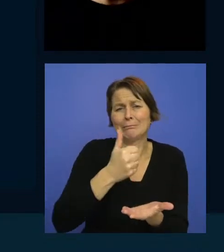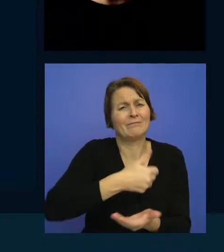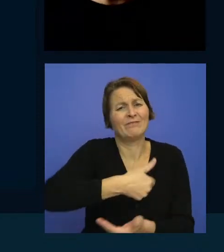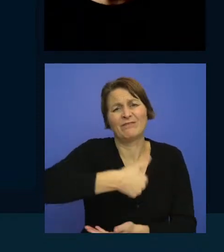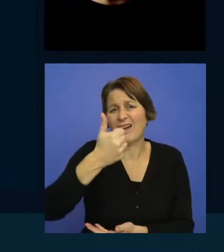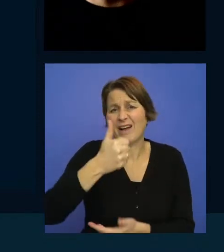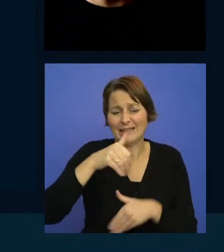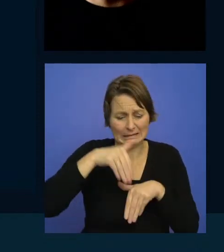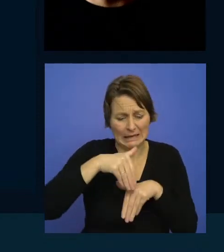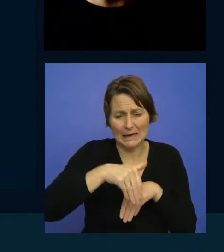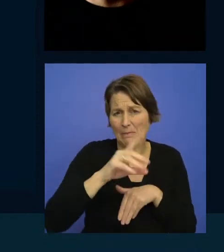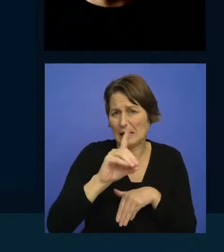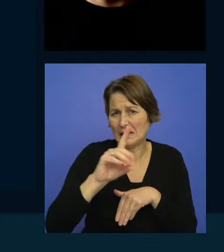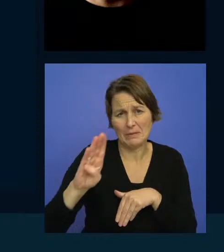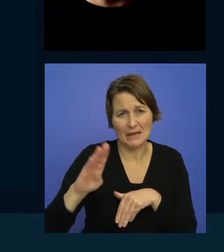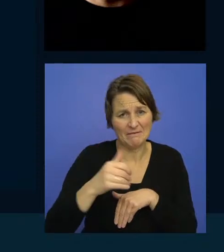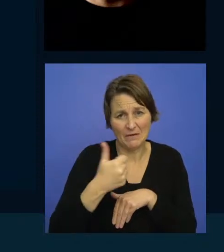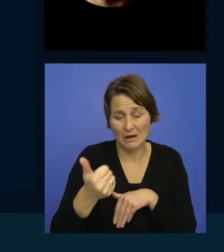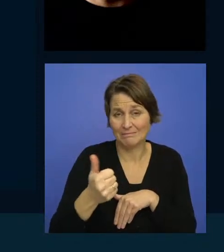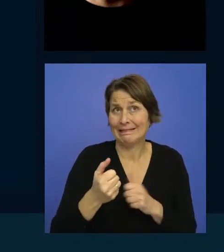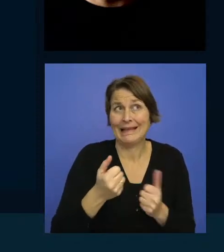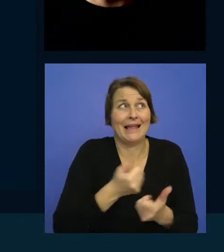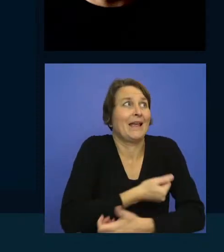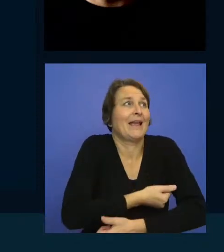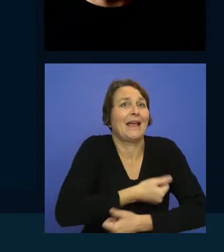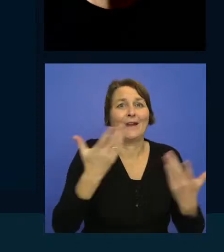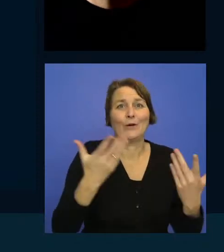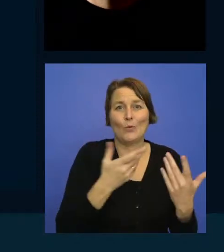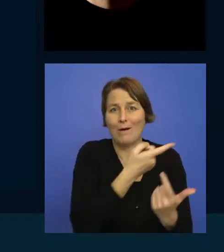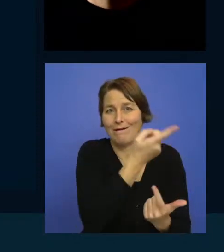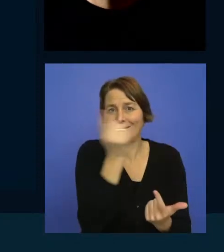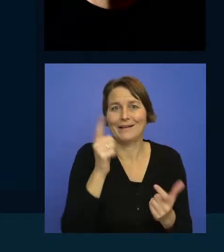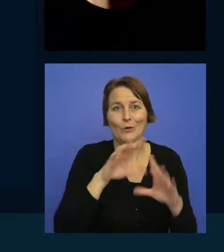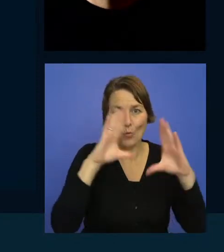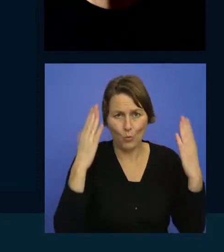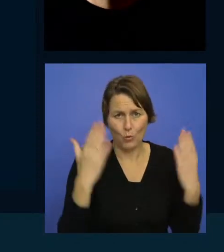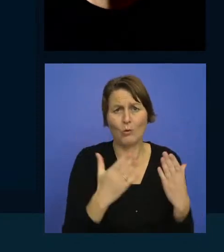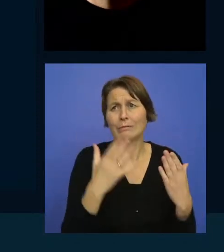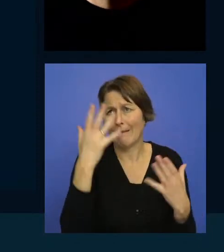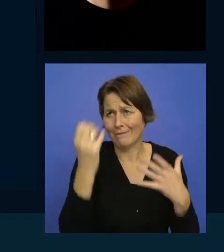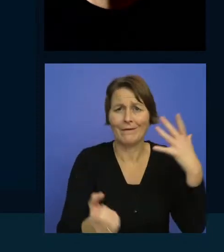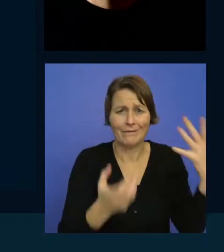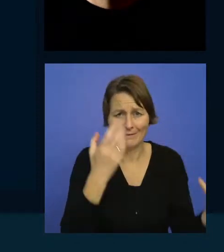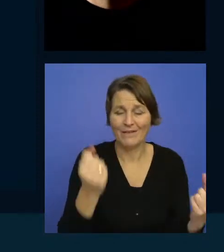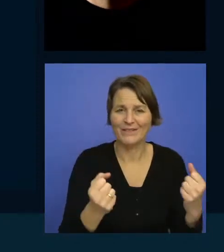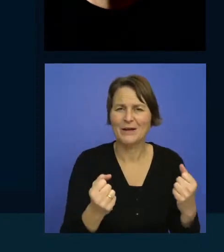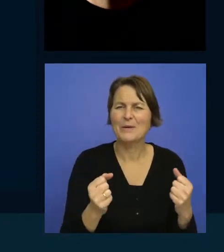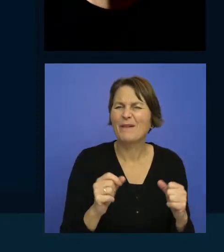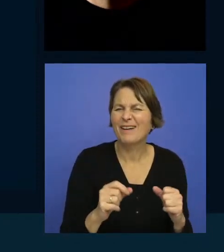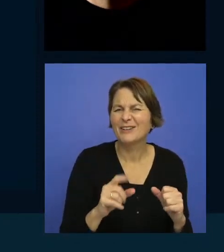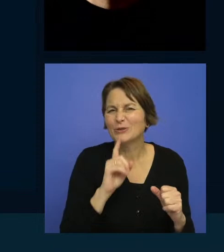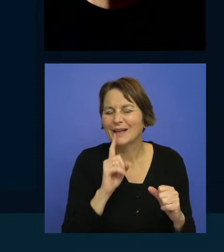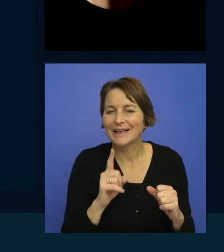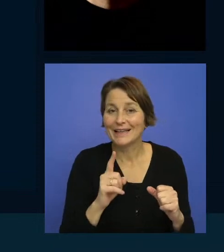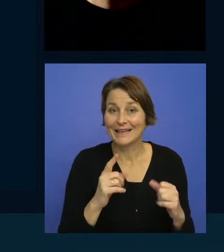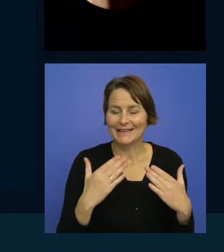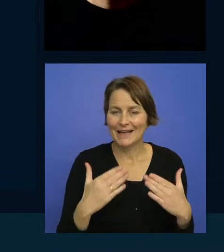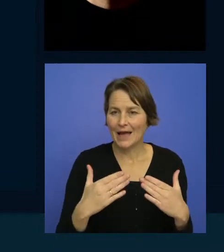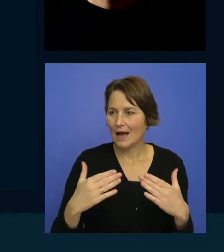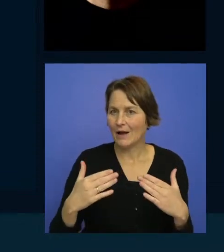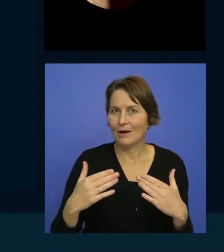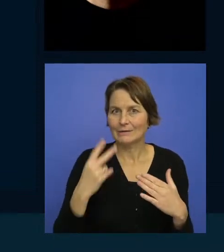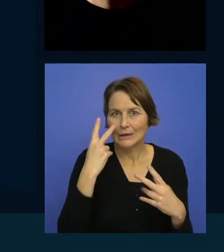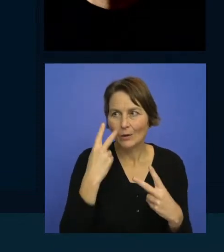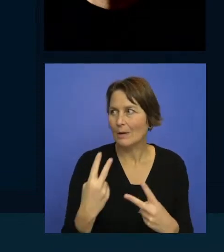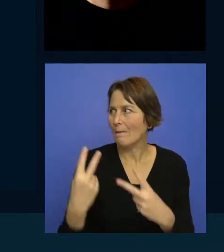in the world that we know of uses it in one way or the other. But when I look at where how far we've sort of come in just in the